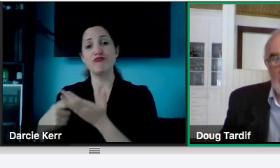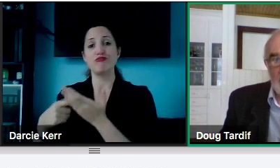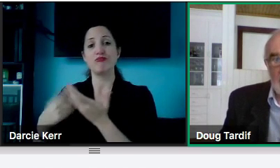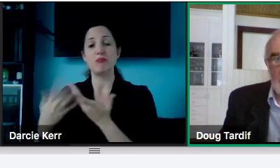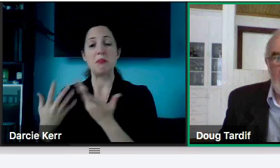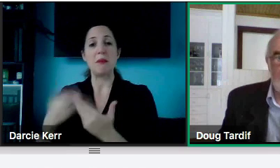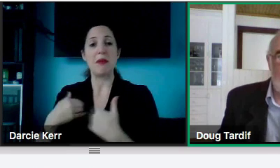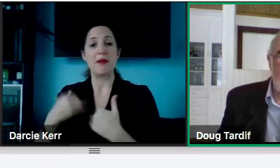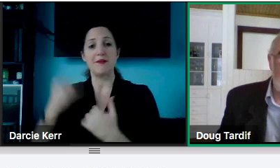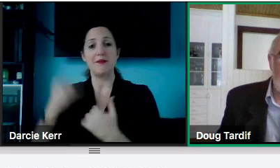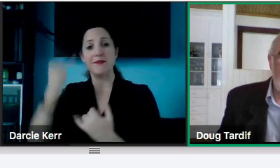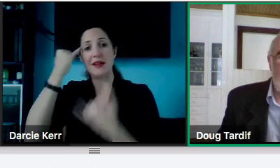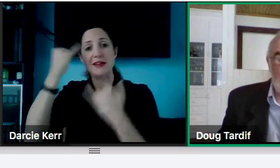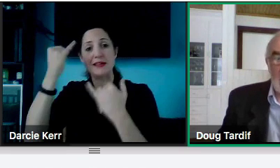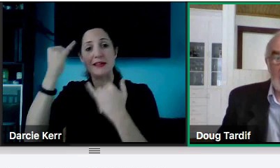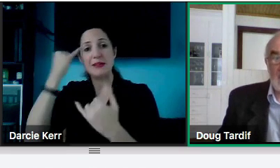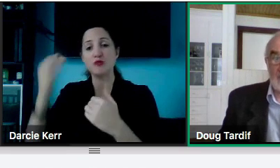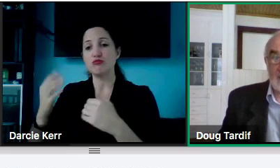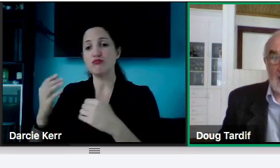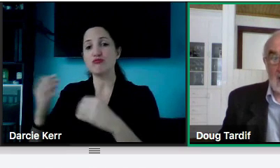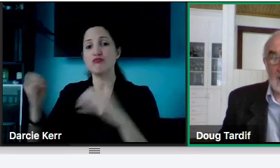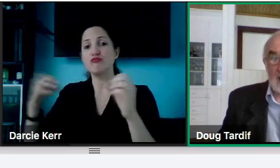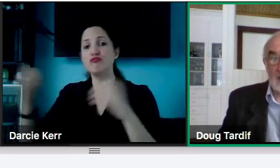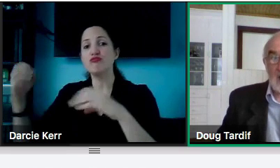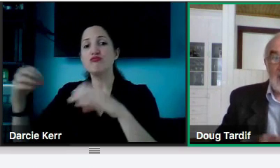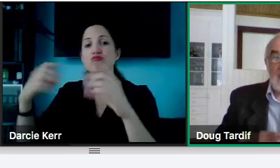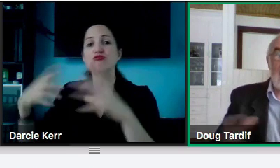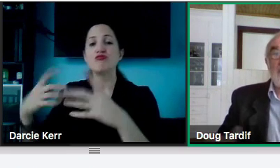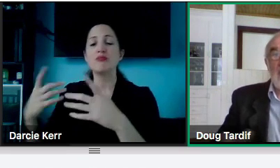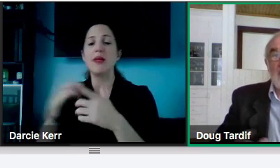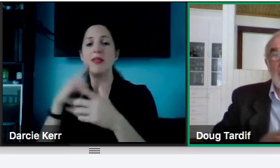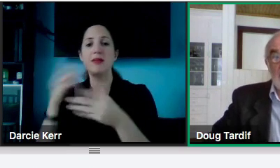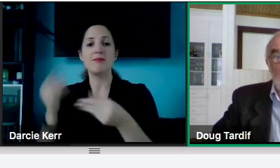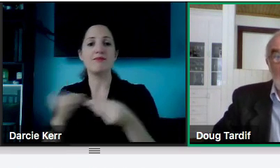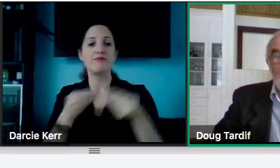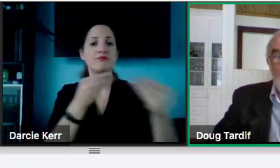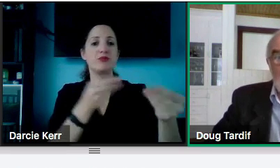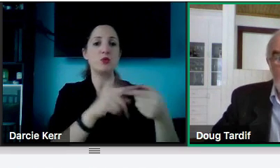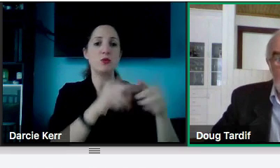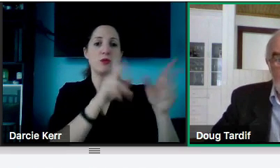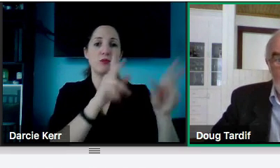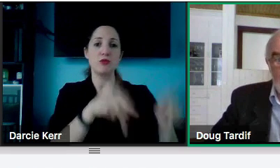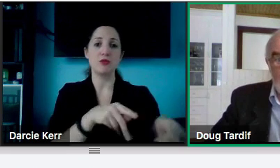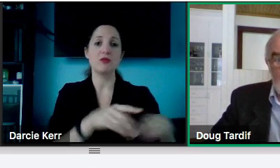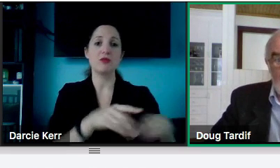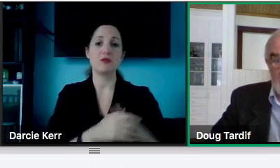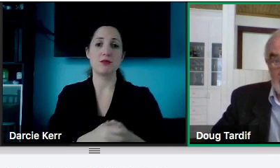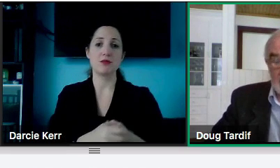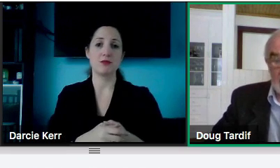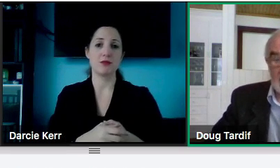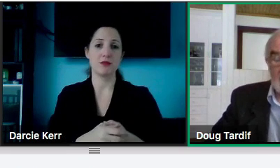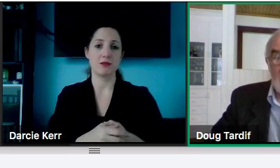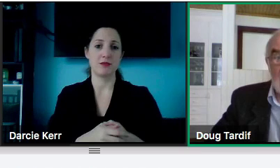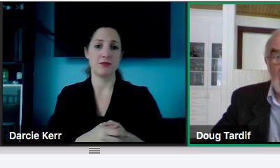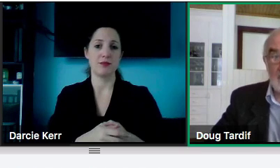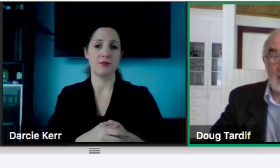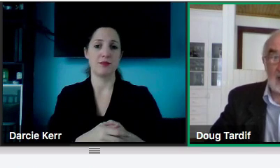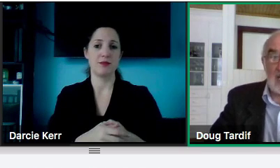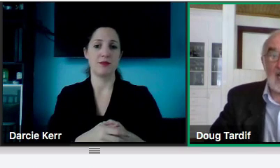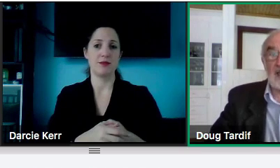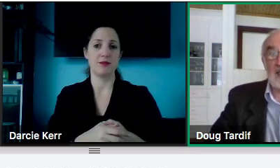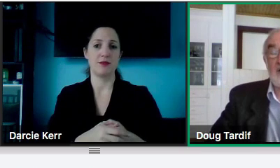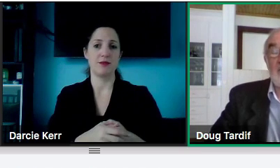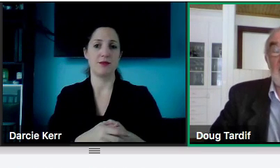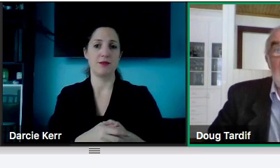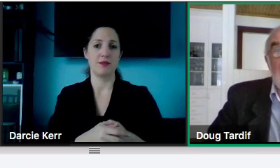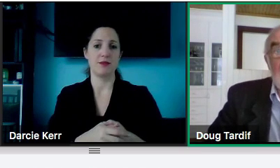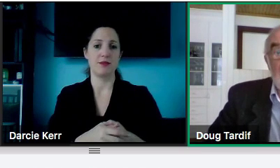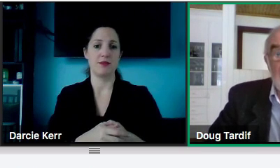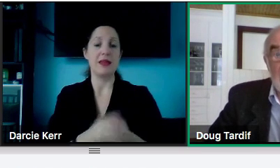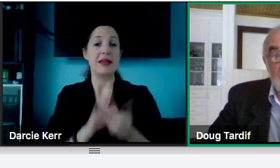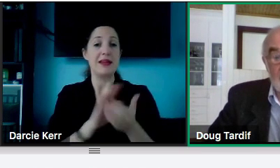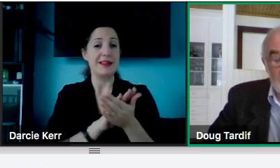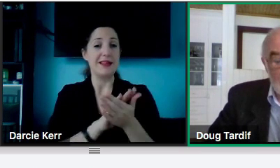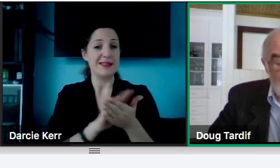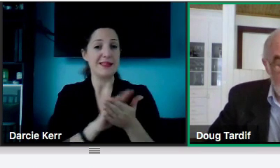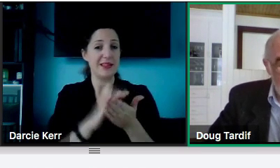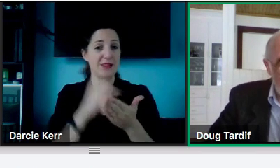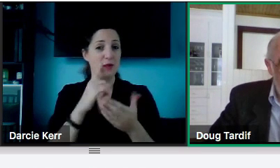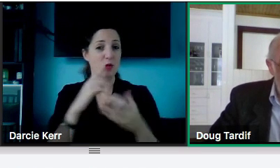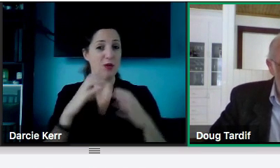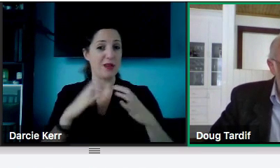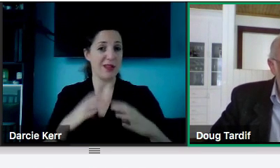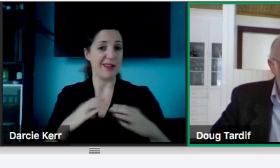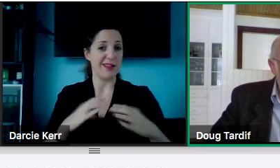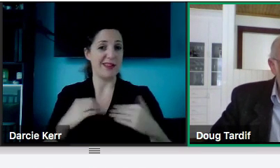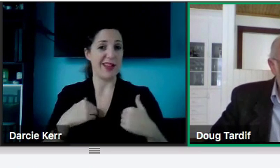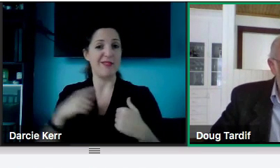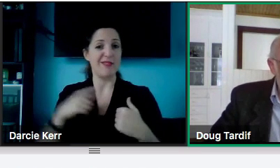different opportunities that someone else hasn't thought about and makes it more viable for the client. So it's exciting for the client and it's exciting for us as